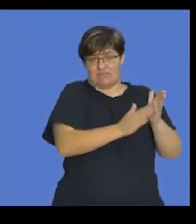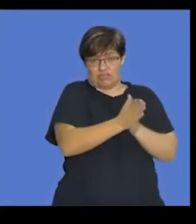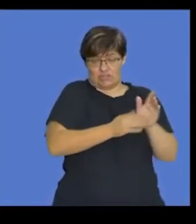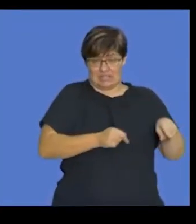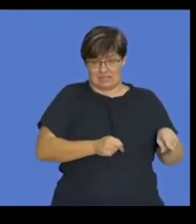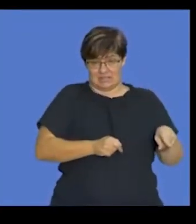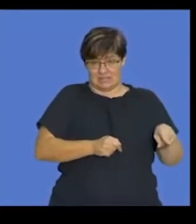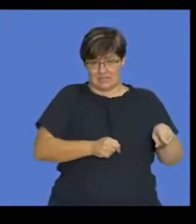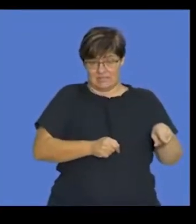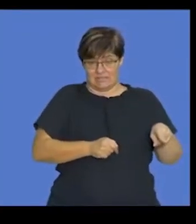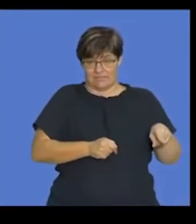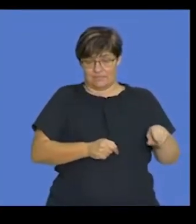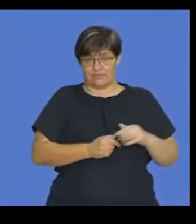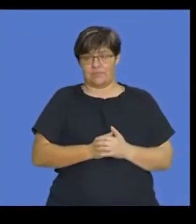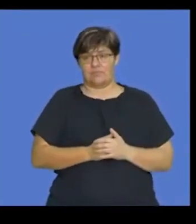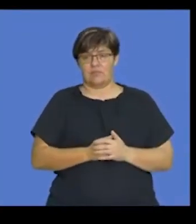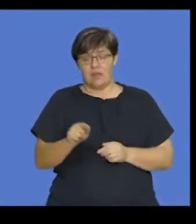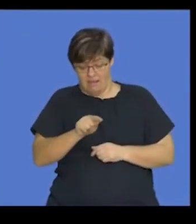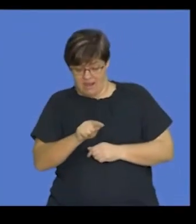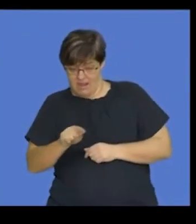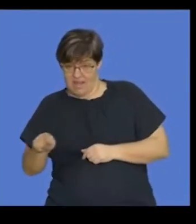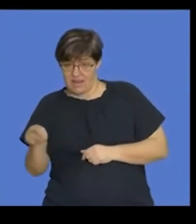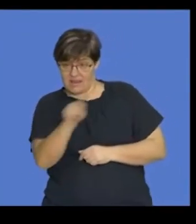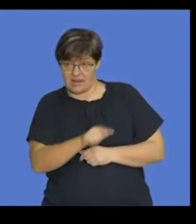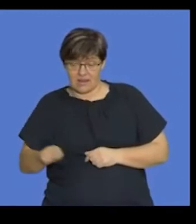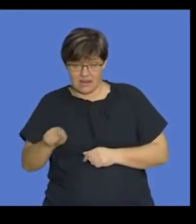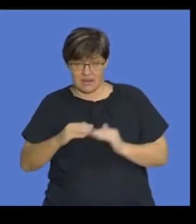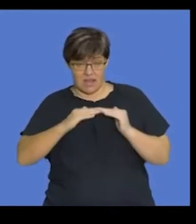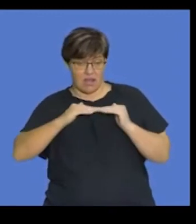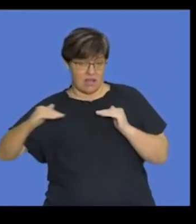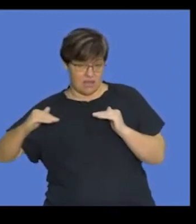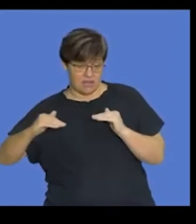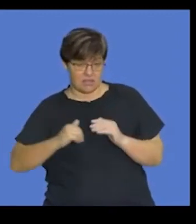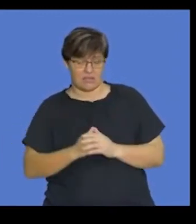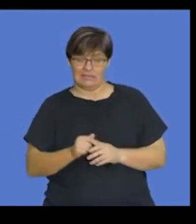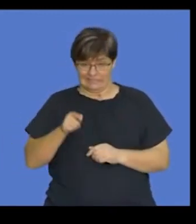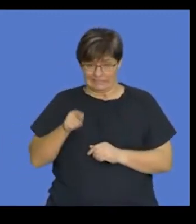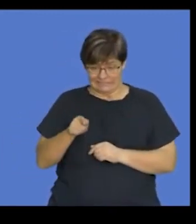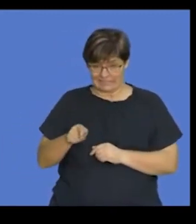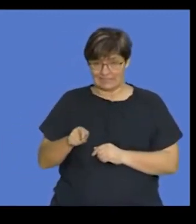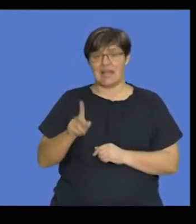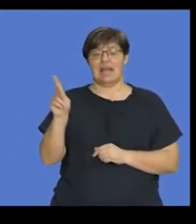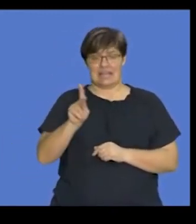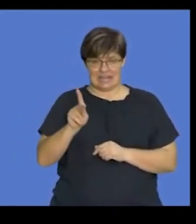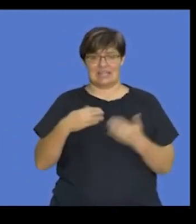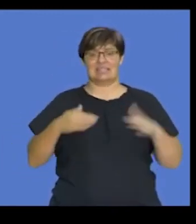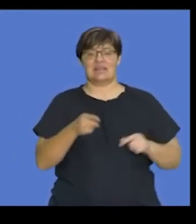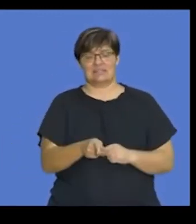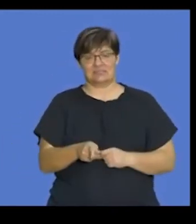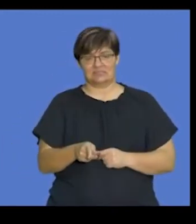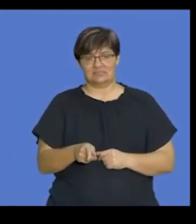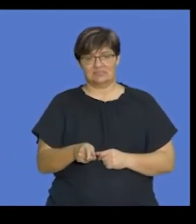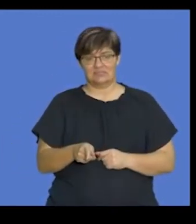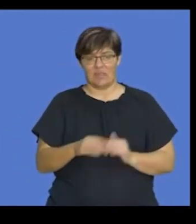This line here, that horizontal line, that's the kinetic friction. That is constant. That